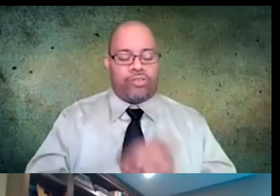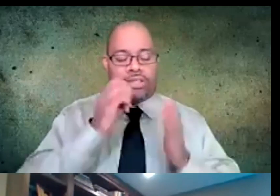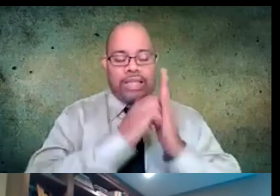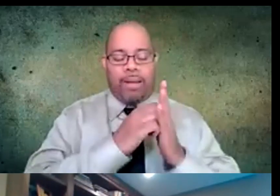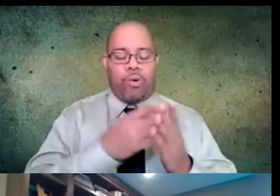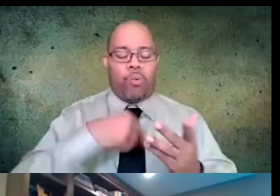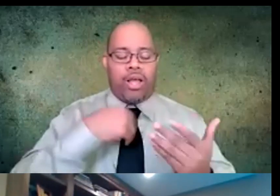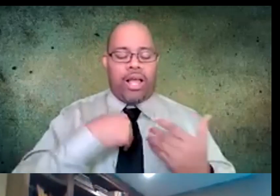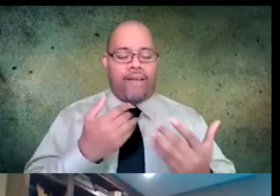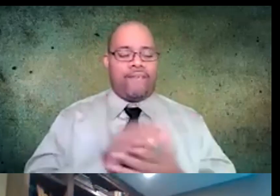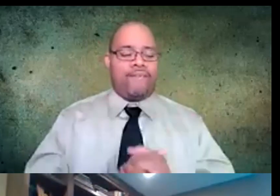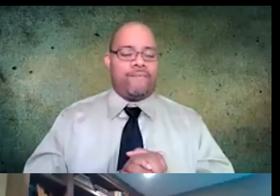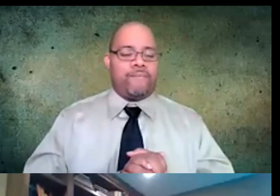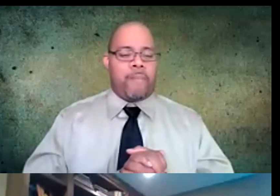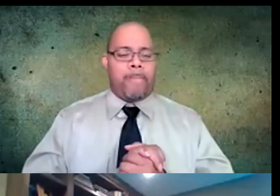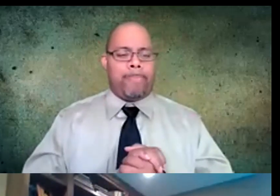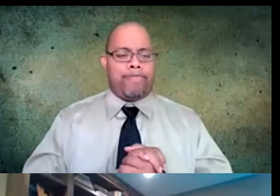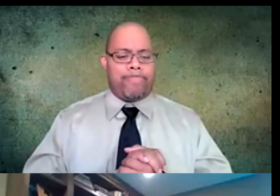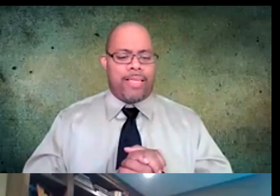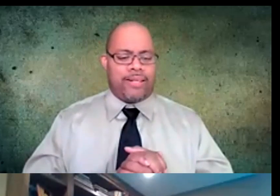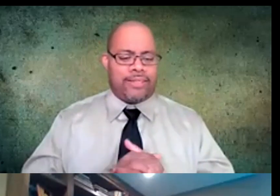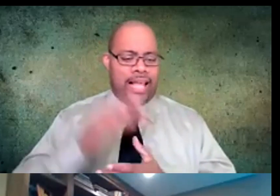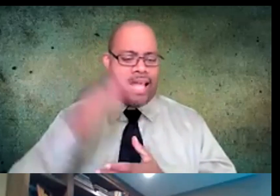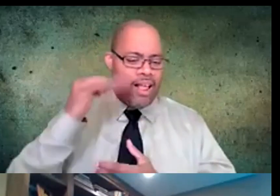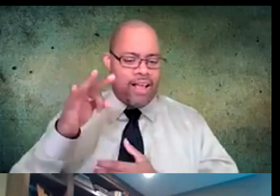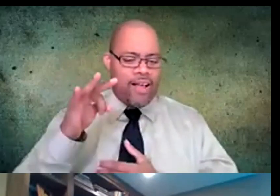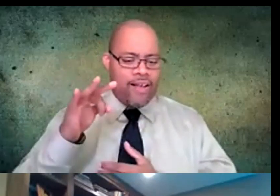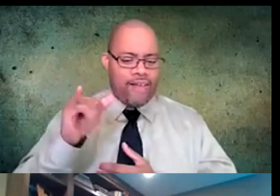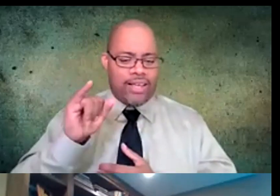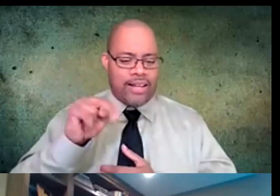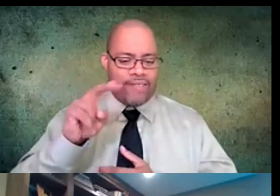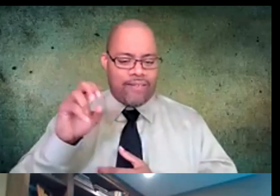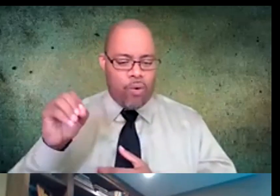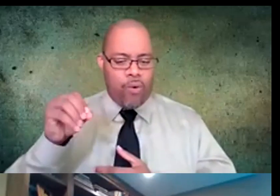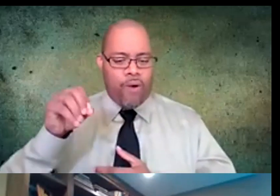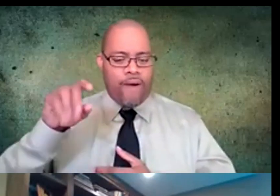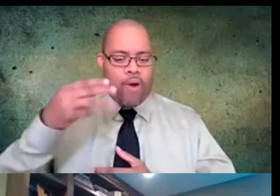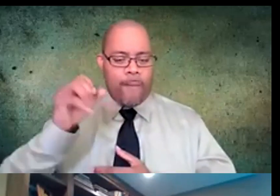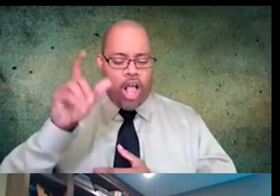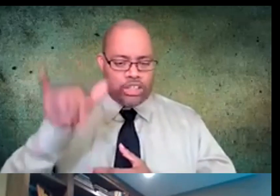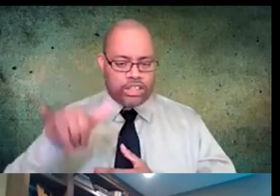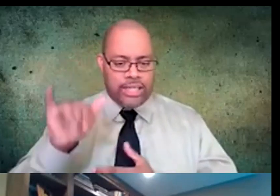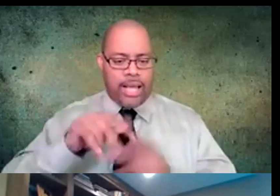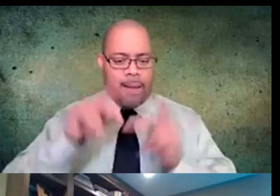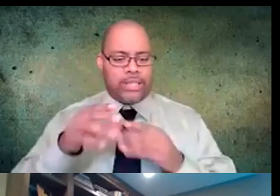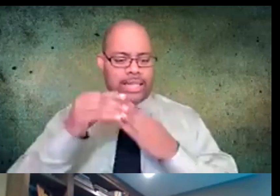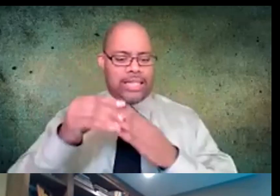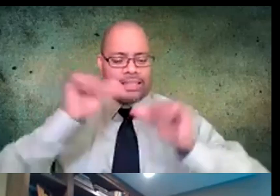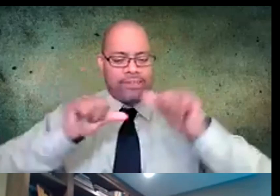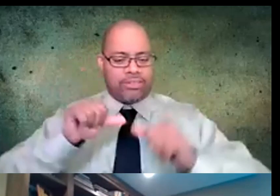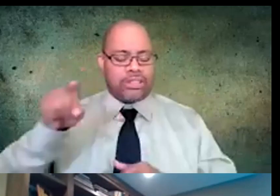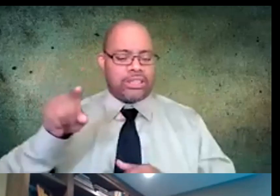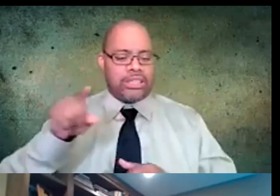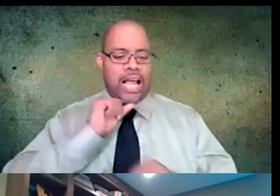have, a head of in vivo pharmacology. That person leads scientifically. She actually managed